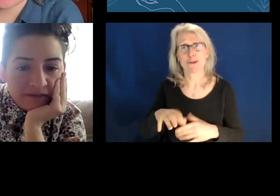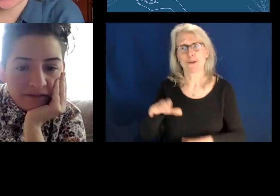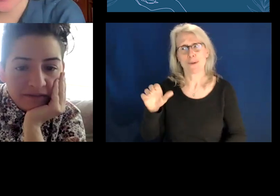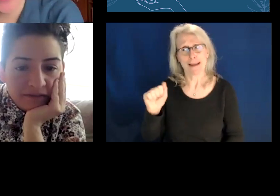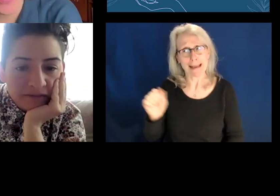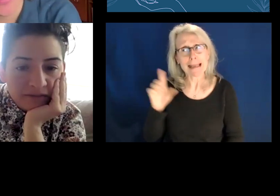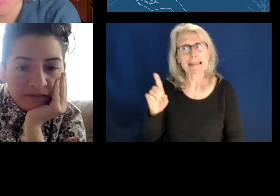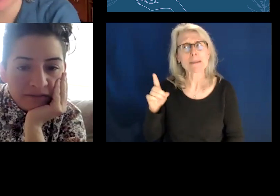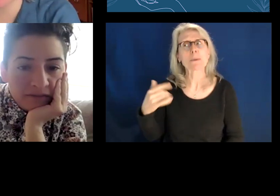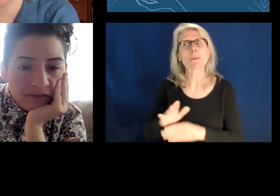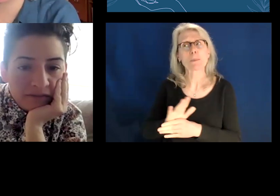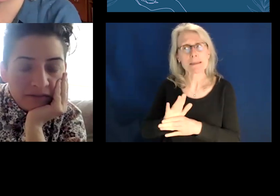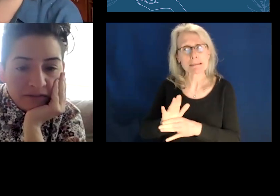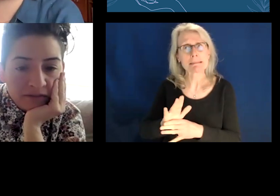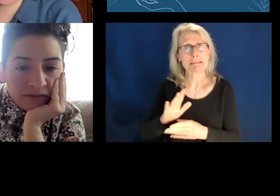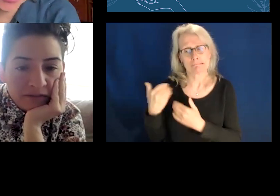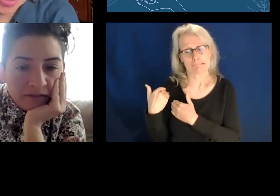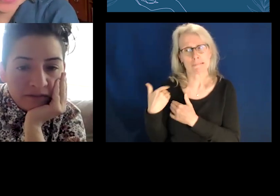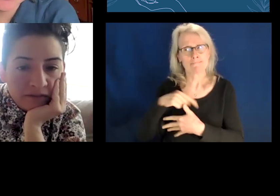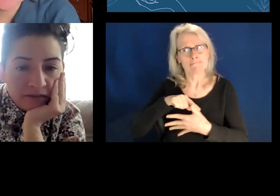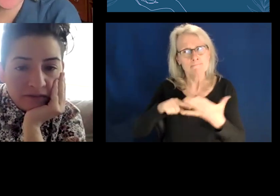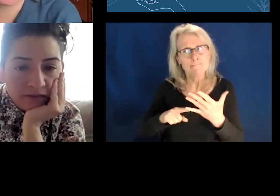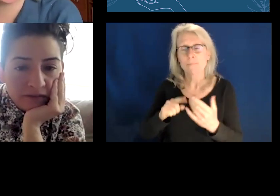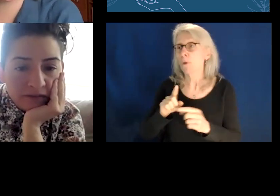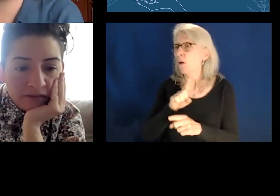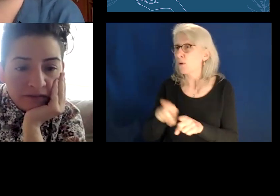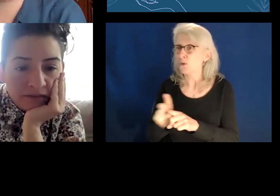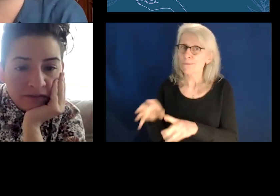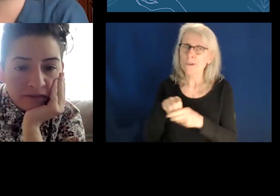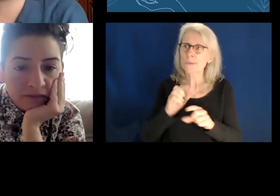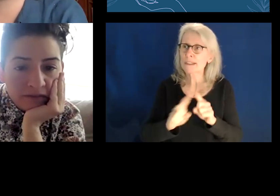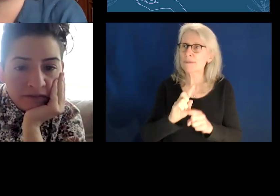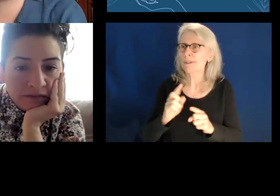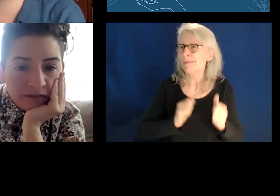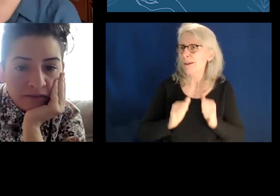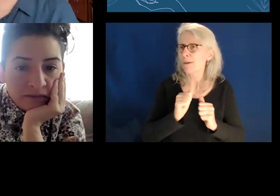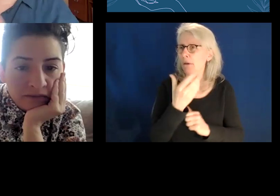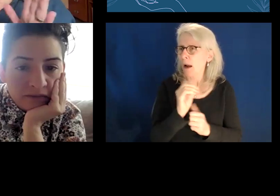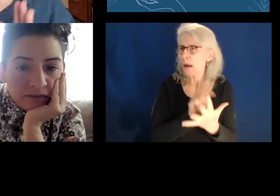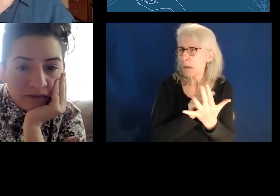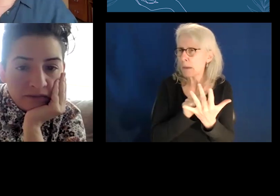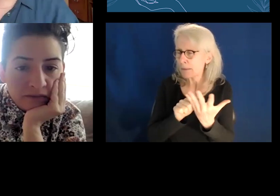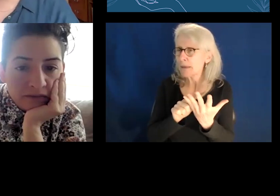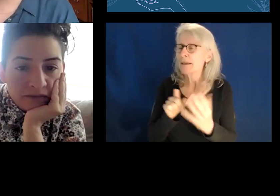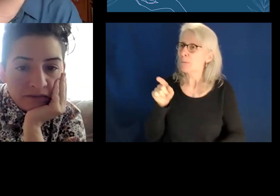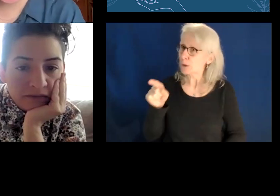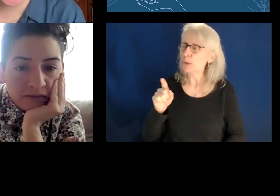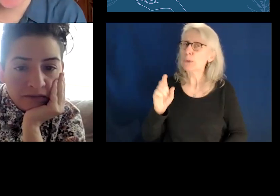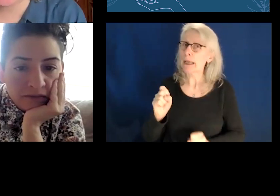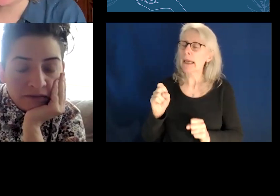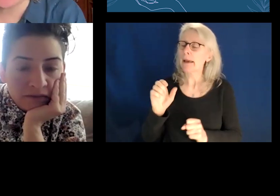at BACT, as well as with some other, you know, companies, cool companies in town, that having an opportunity for you to sort of put aside